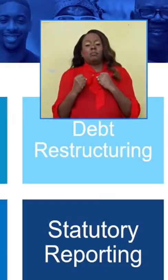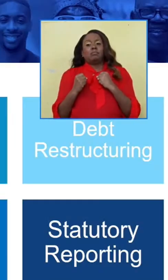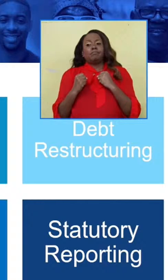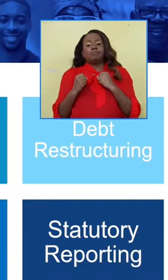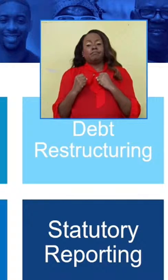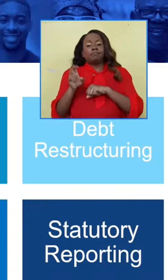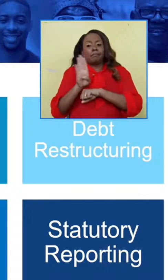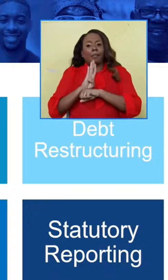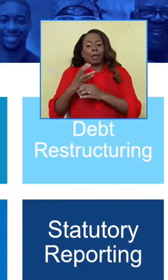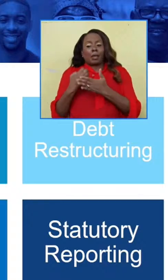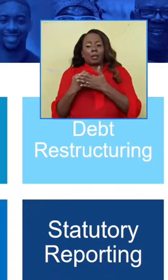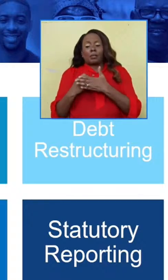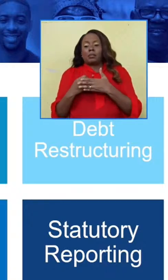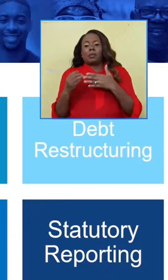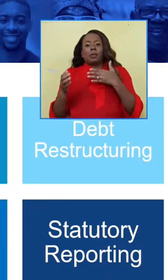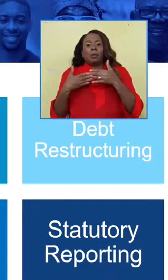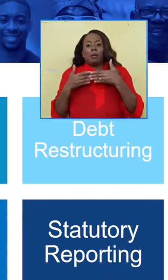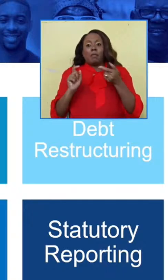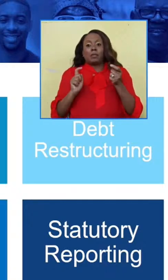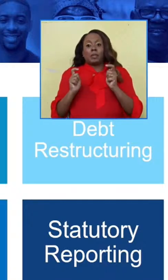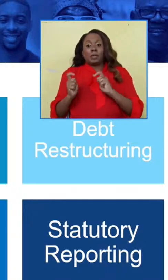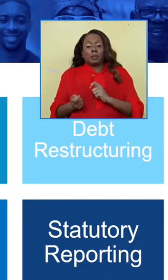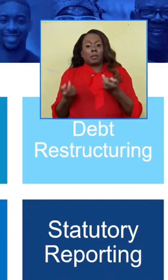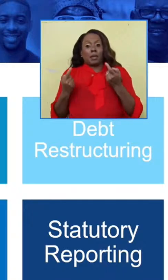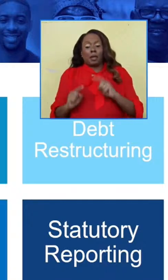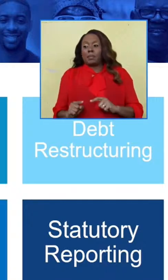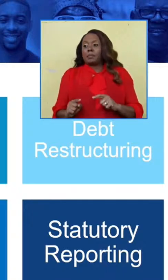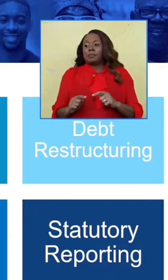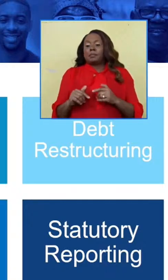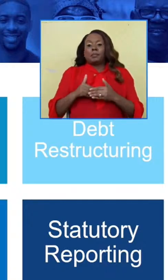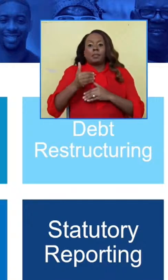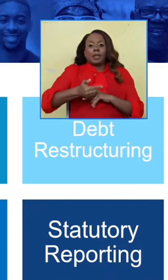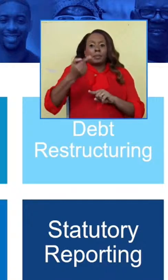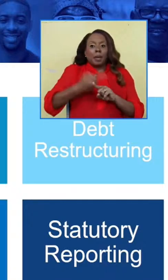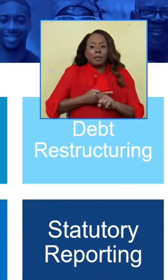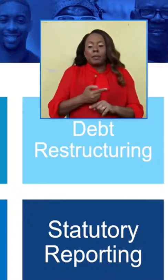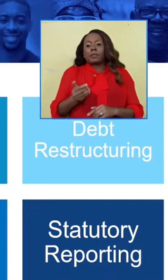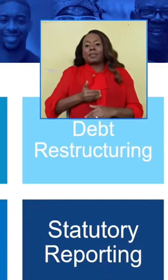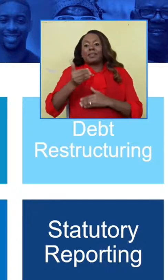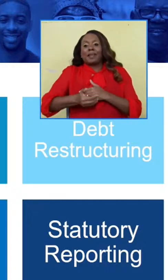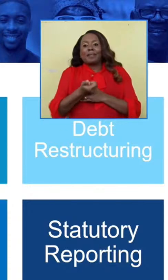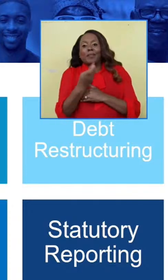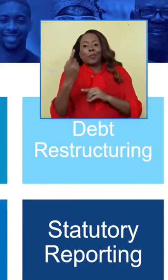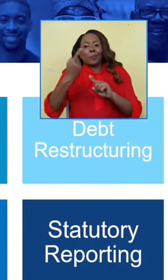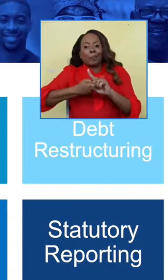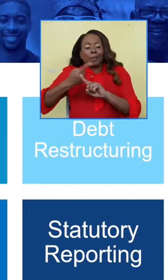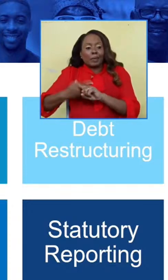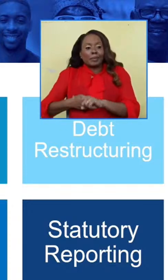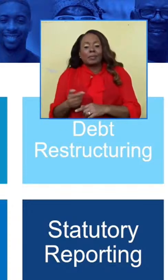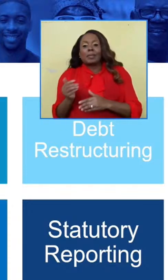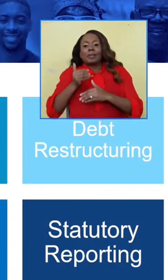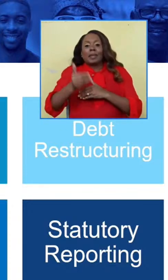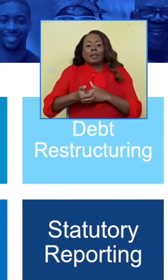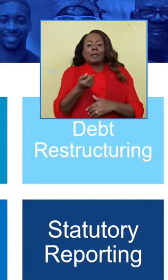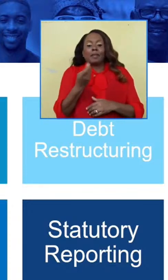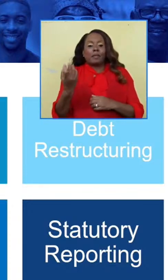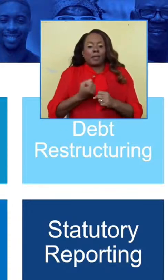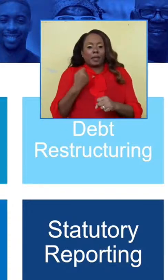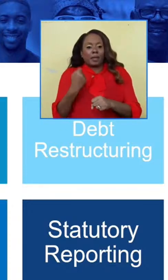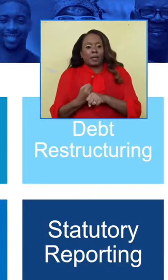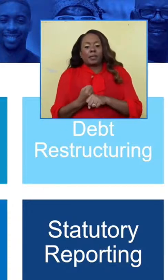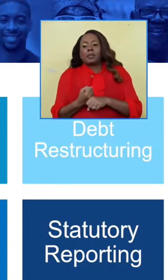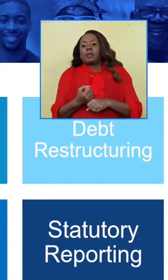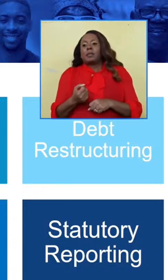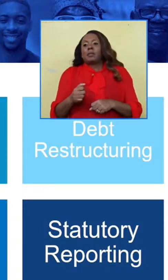because we cannot, whatever changes we make in the next few months or next few years, even with all those changes, a strong NIS will